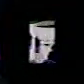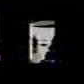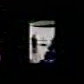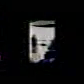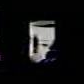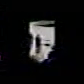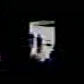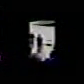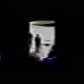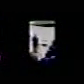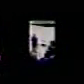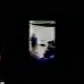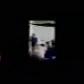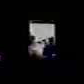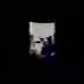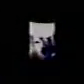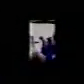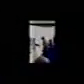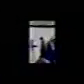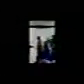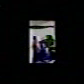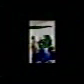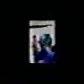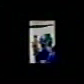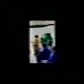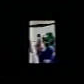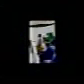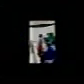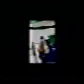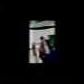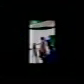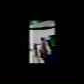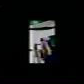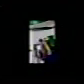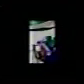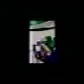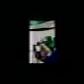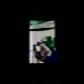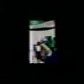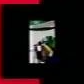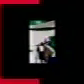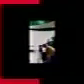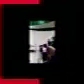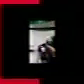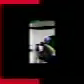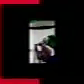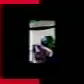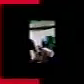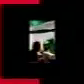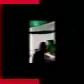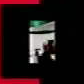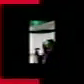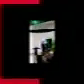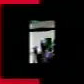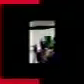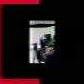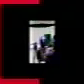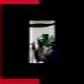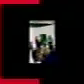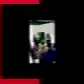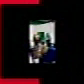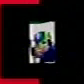blood, but against principalities and powers. All those principalities and powers tonight, they are destroyed in Jesus'